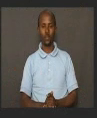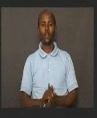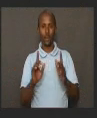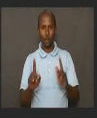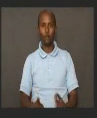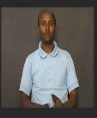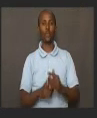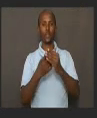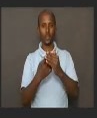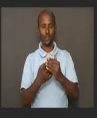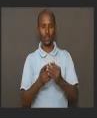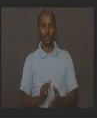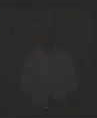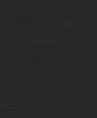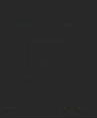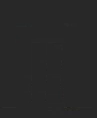Begin.